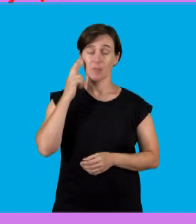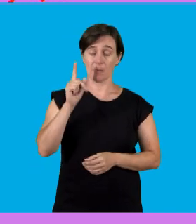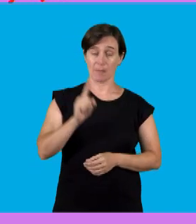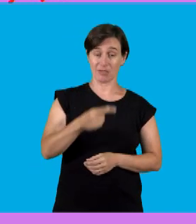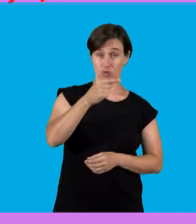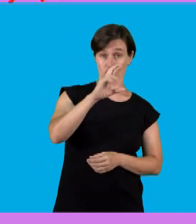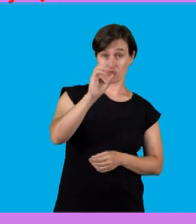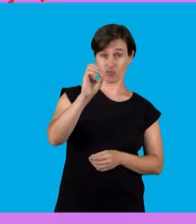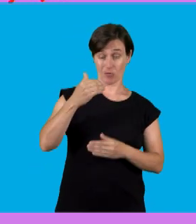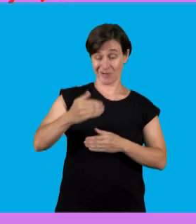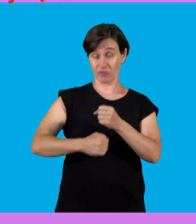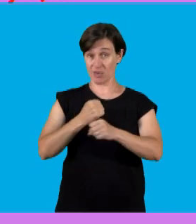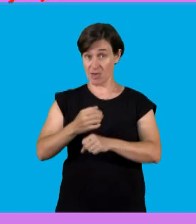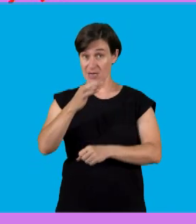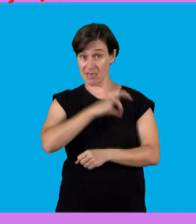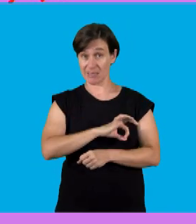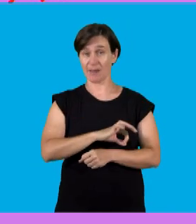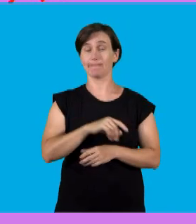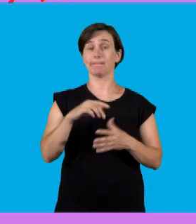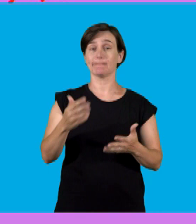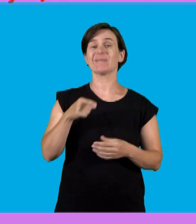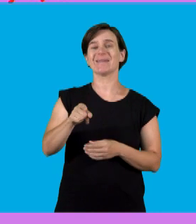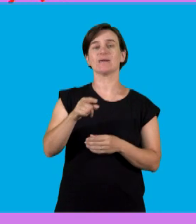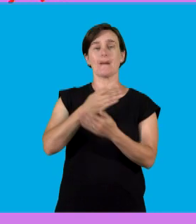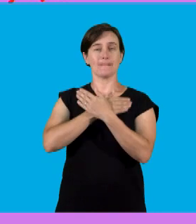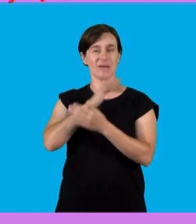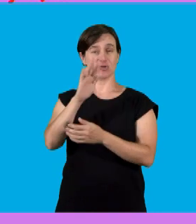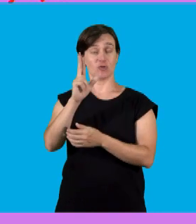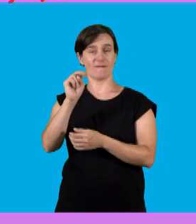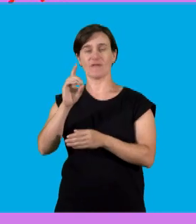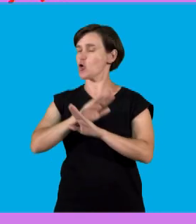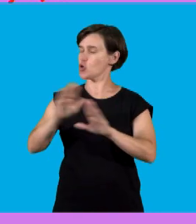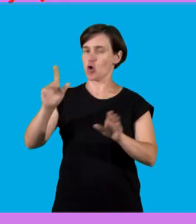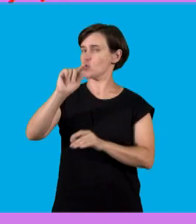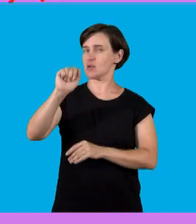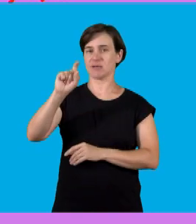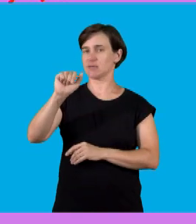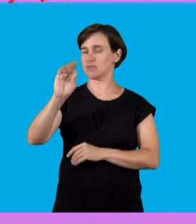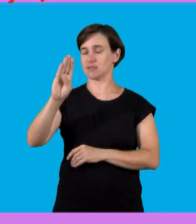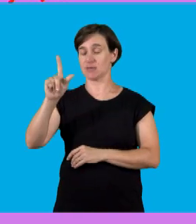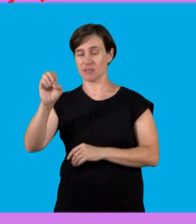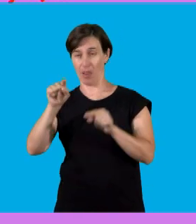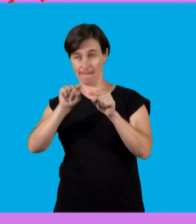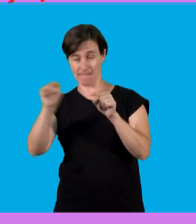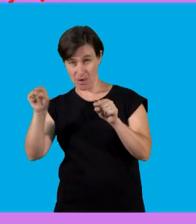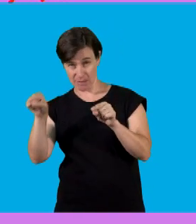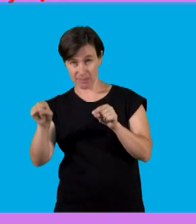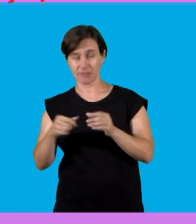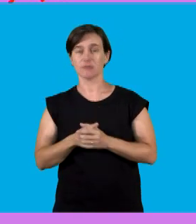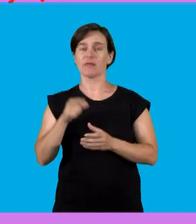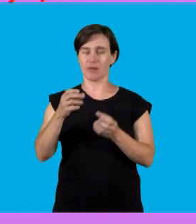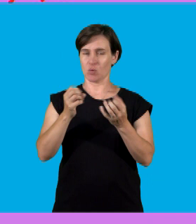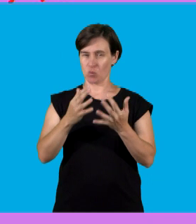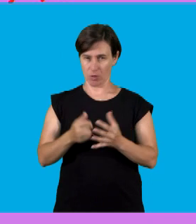and then we need our pension fund contribution, which is now non-taxable, right, and we have to deduct that. Okay,